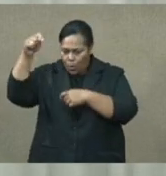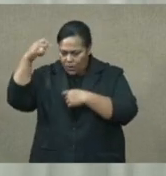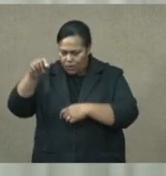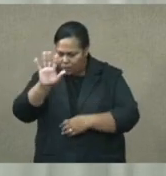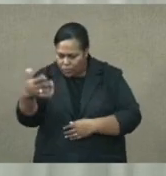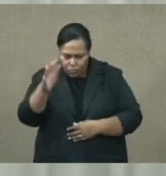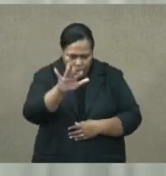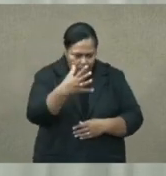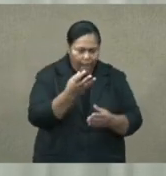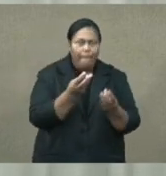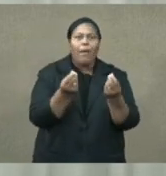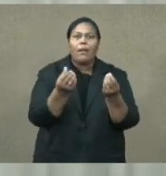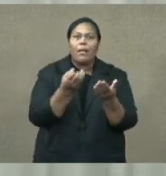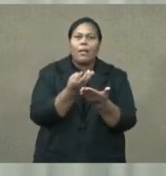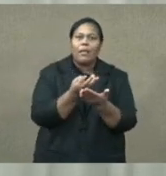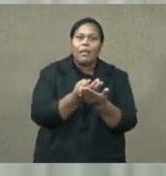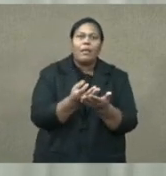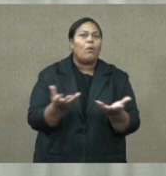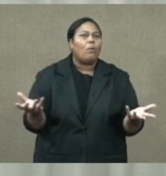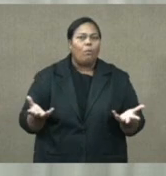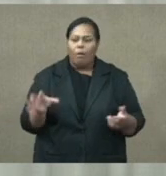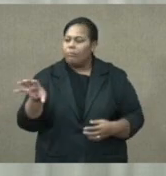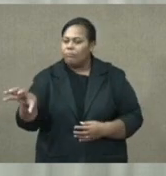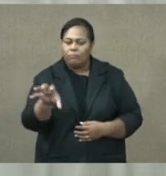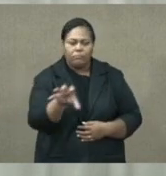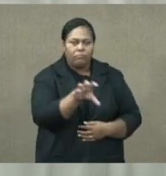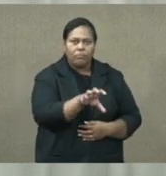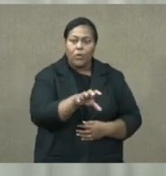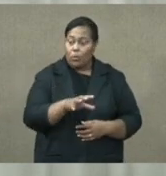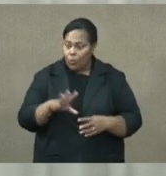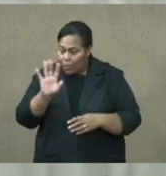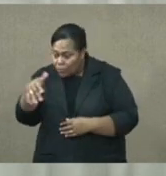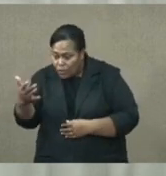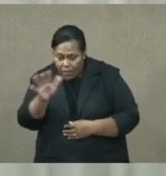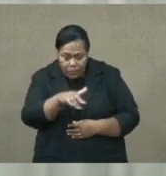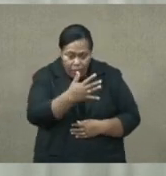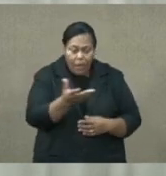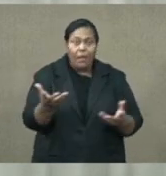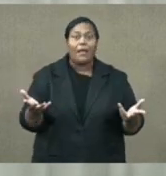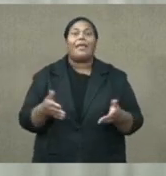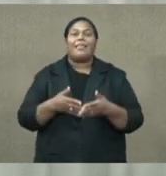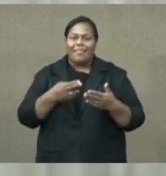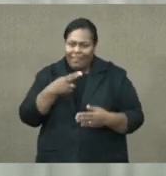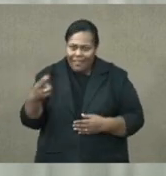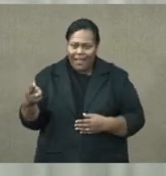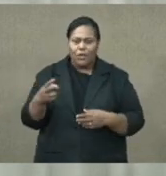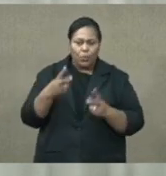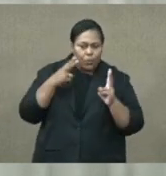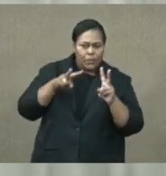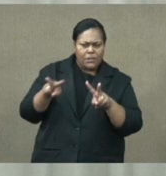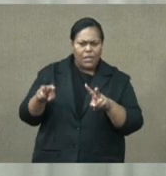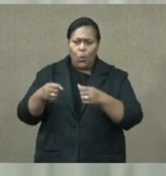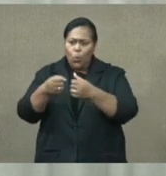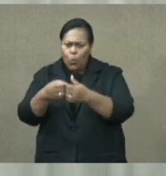balances. Until these are completed, we will be curtailing what we consider to be wasteful